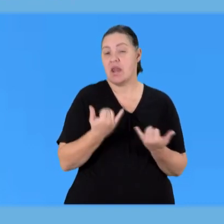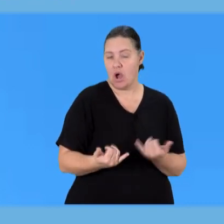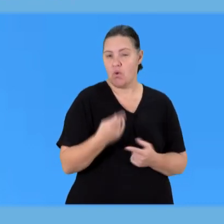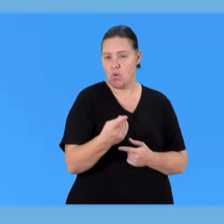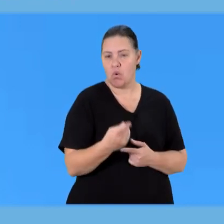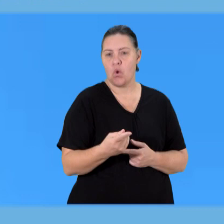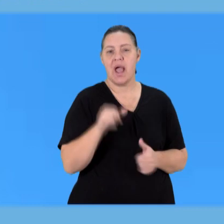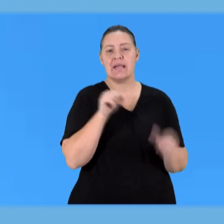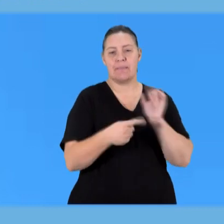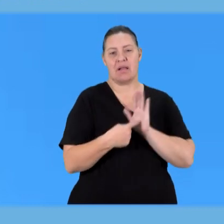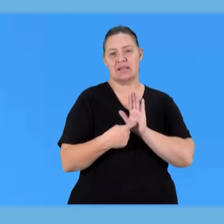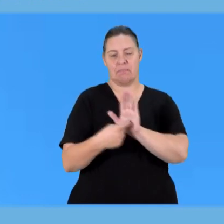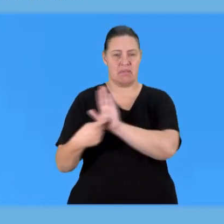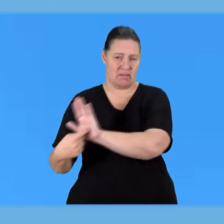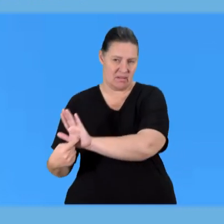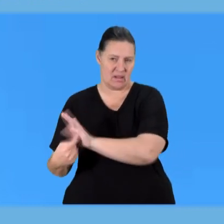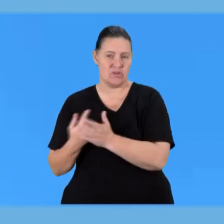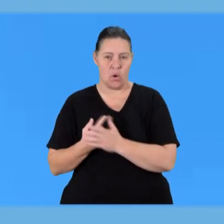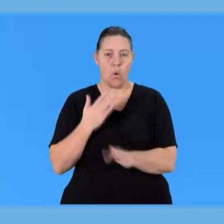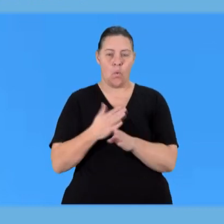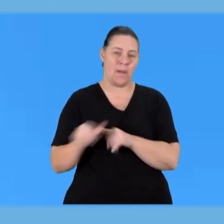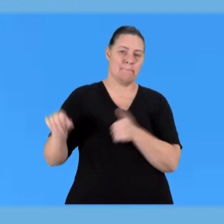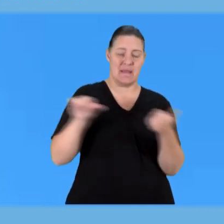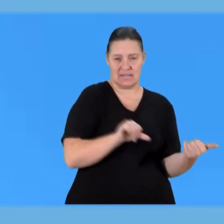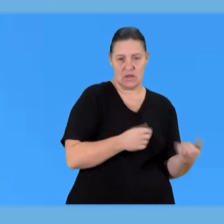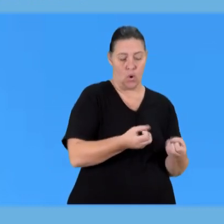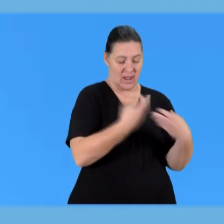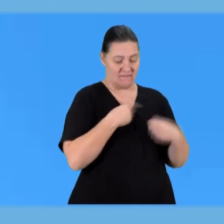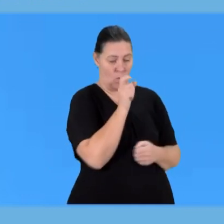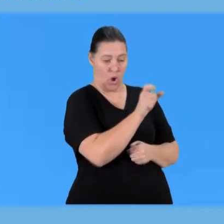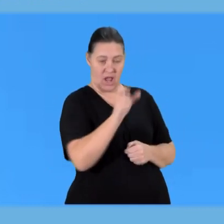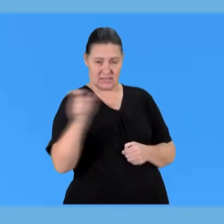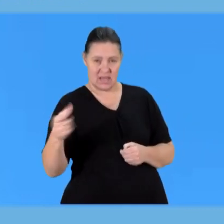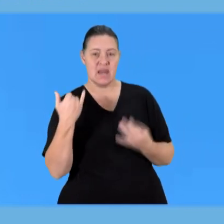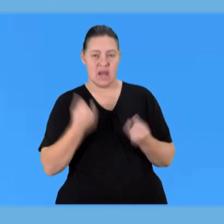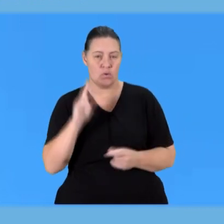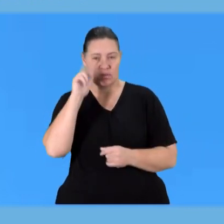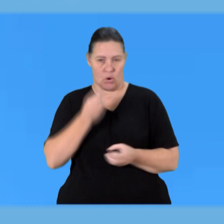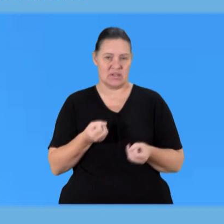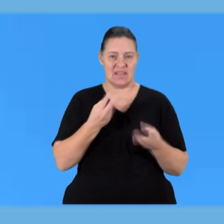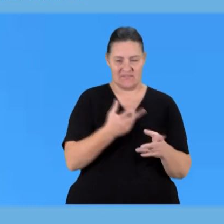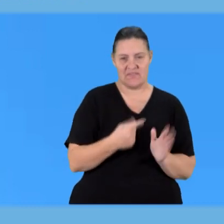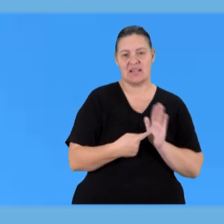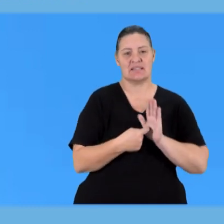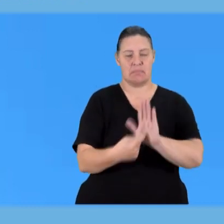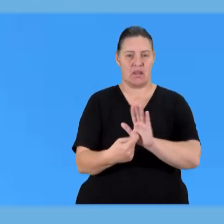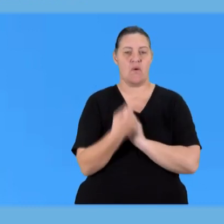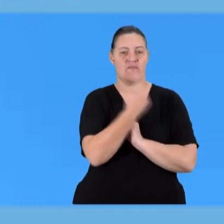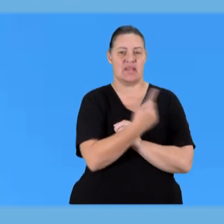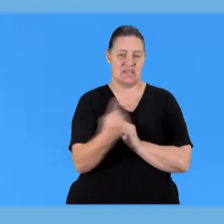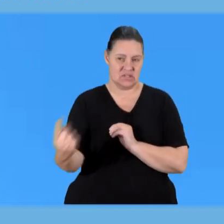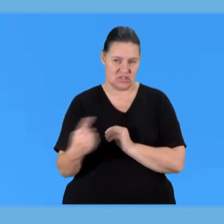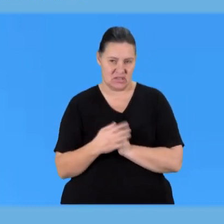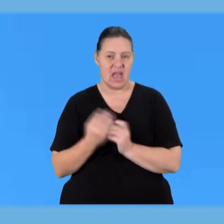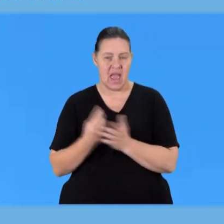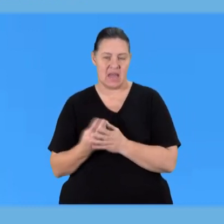need to give now the chemical symbol for the following reactions. So we are working backwards. We are given the weight equations. We are supposed to give the chemical symbols for each